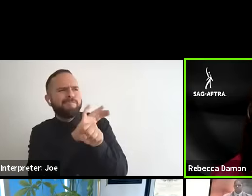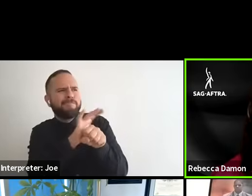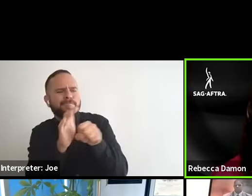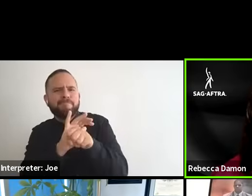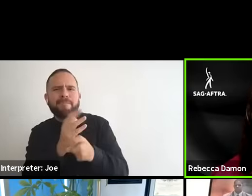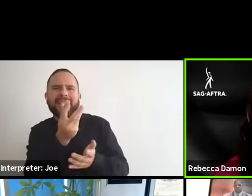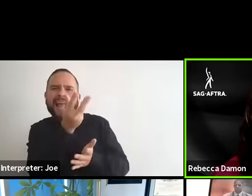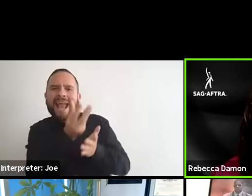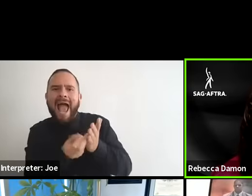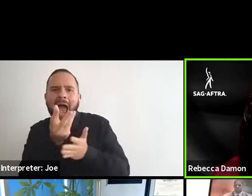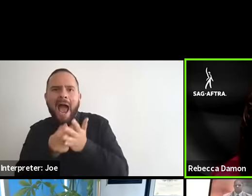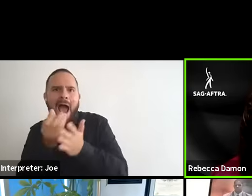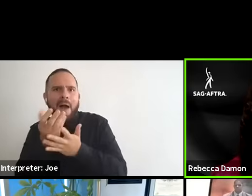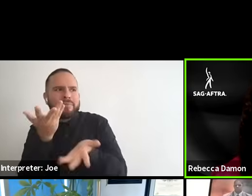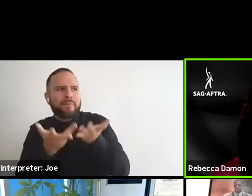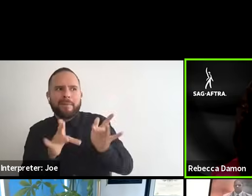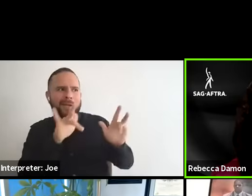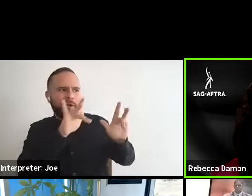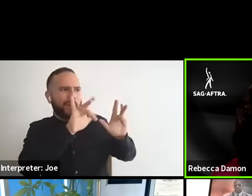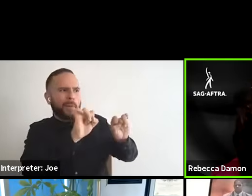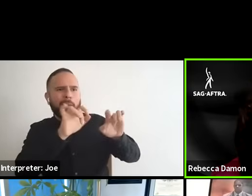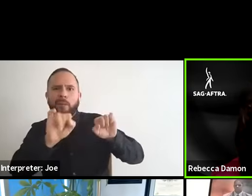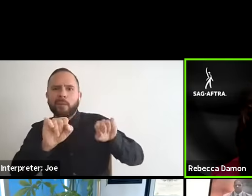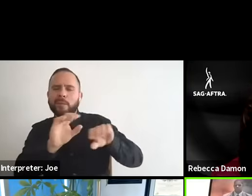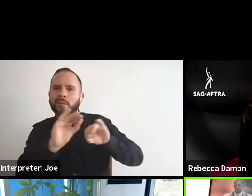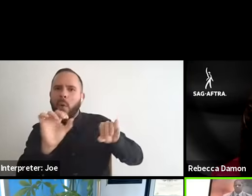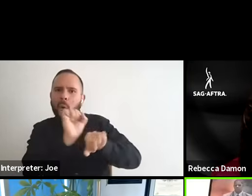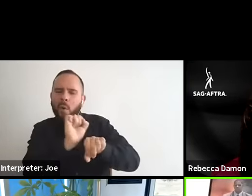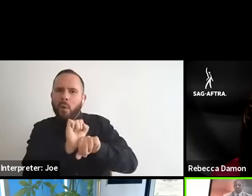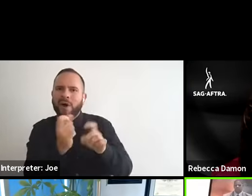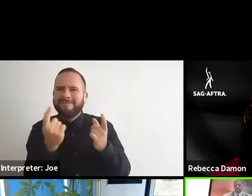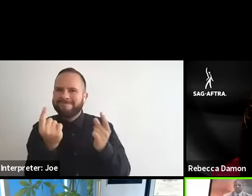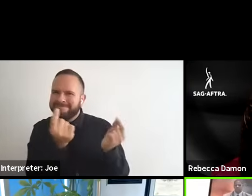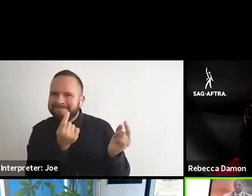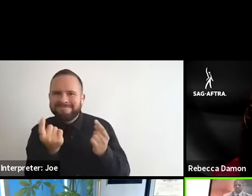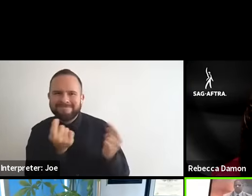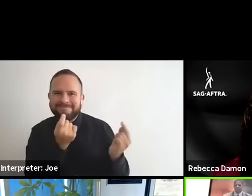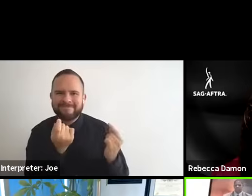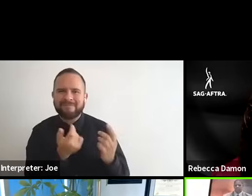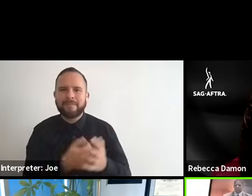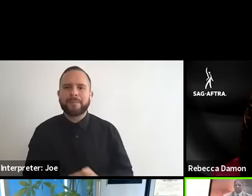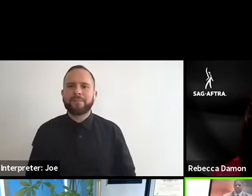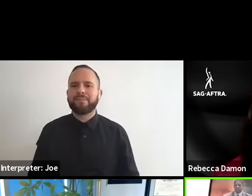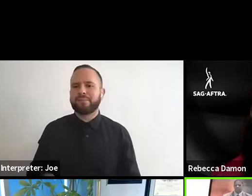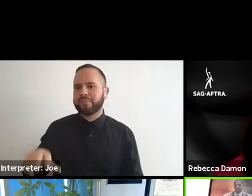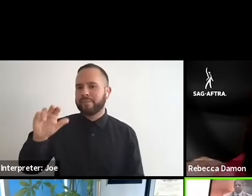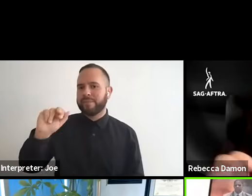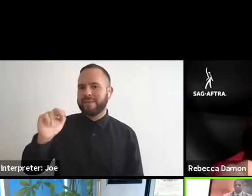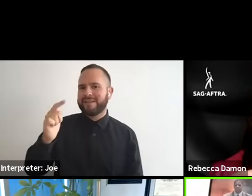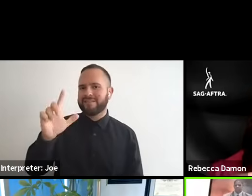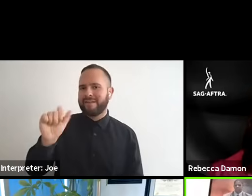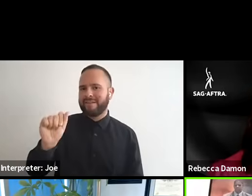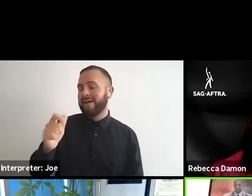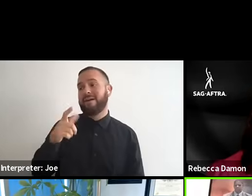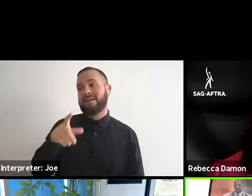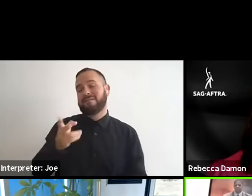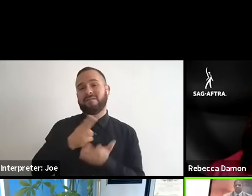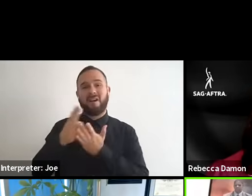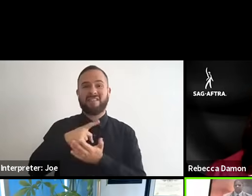things? What do you say to that one? Well, I personally have found clients all over the place, whether it